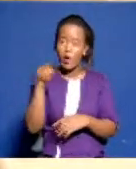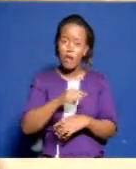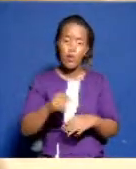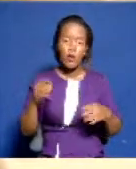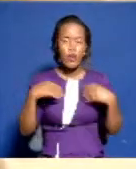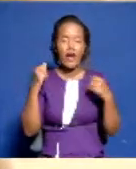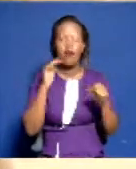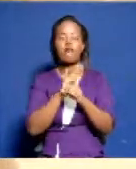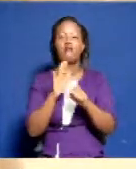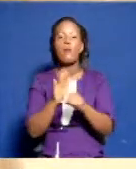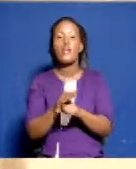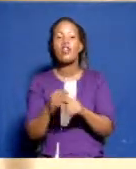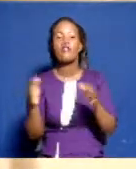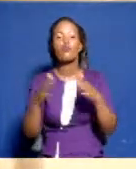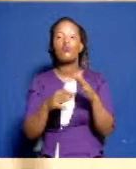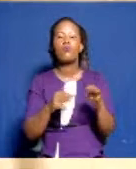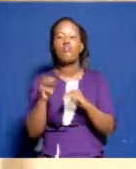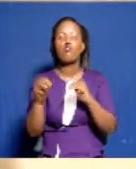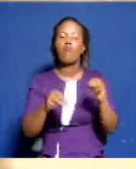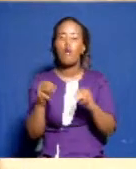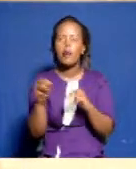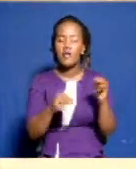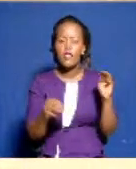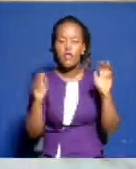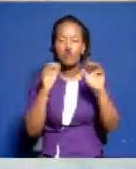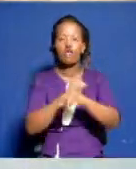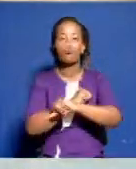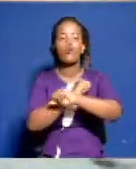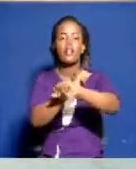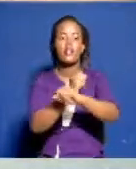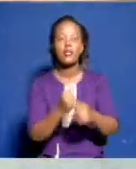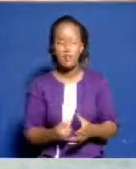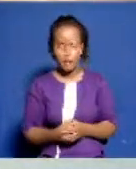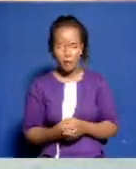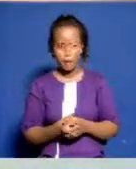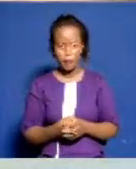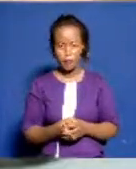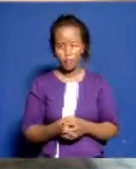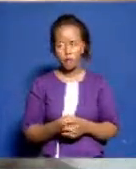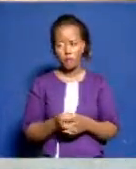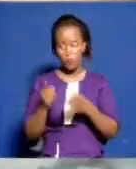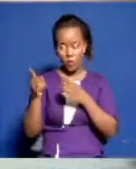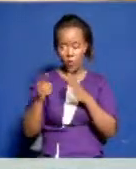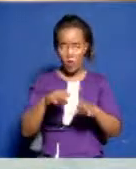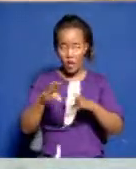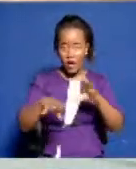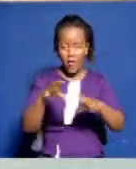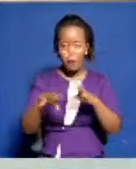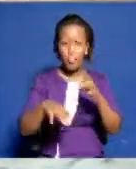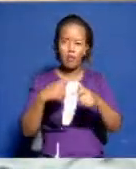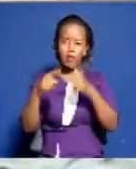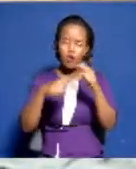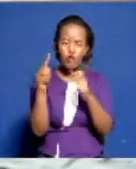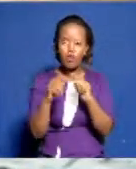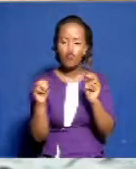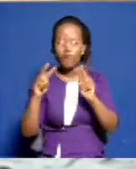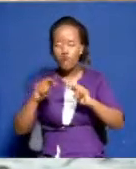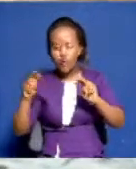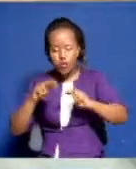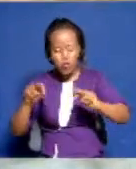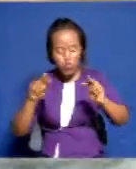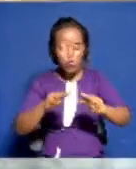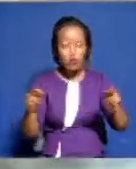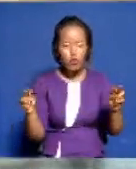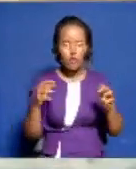many monitors to protect the turtles. The endangered species have been hunted for oil, compromising their